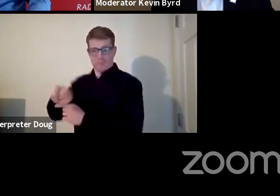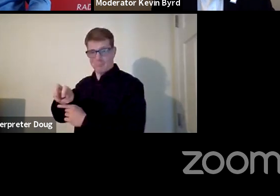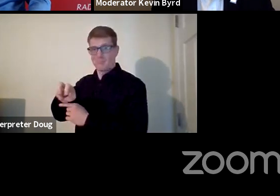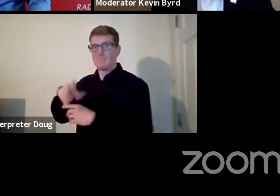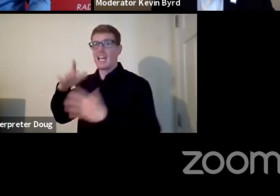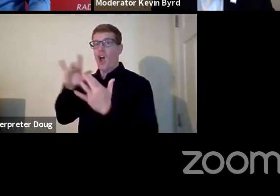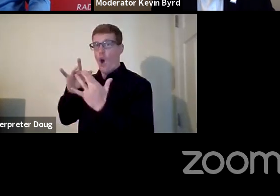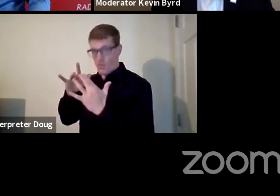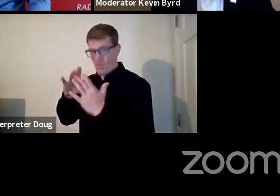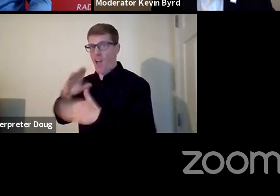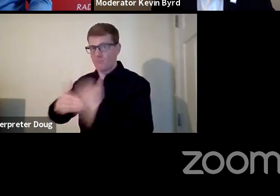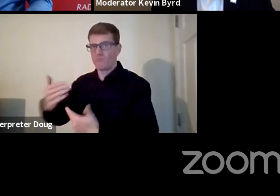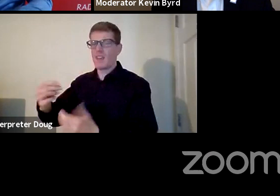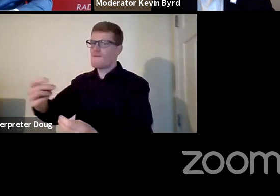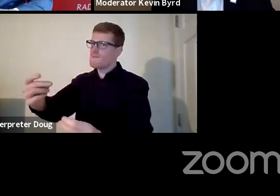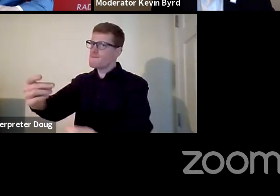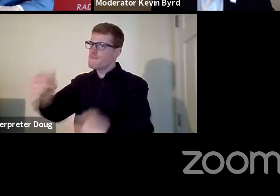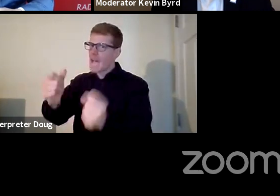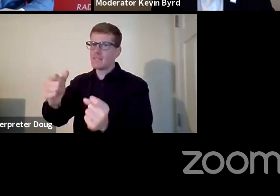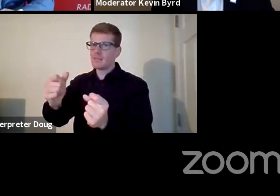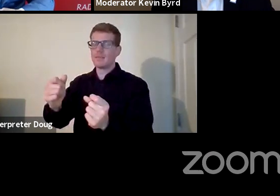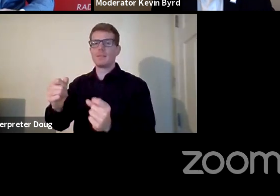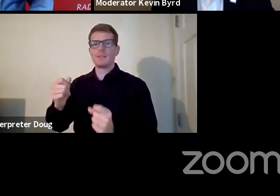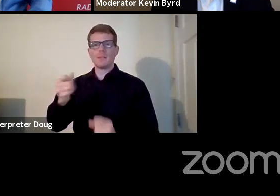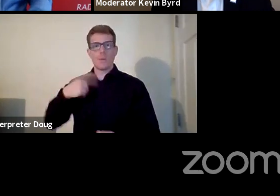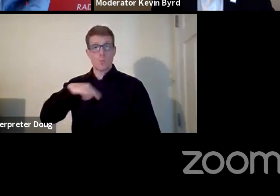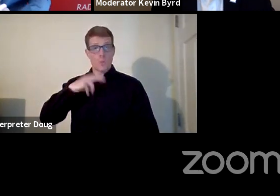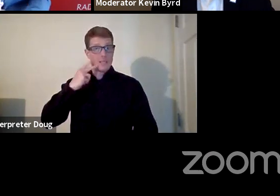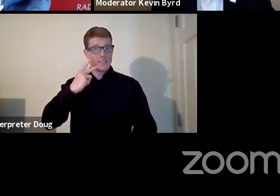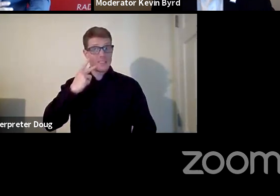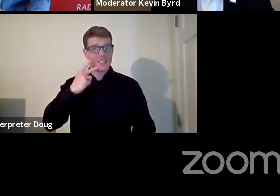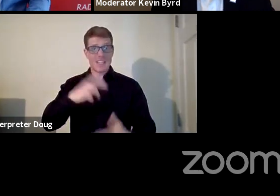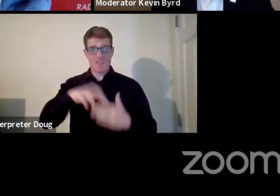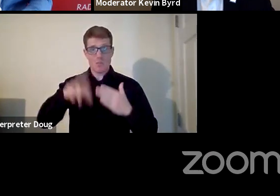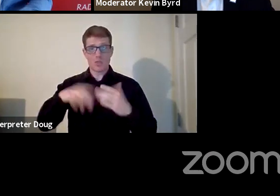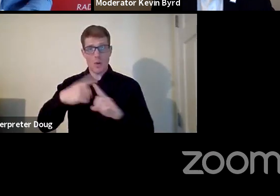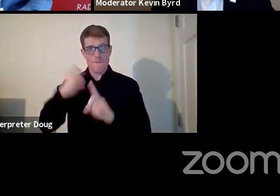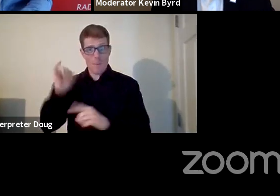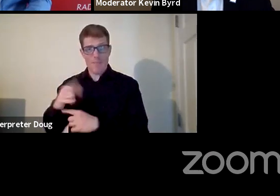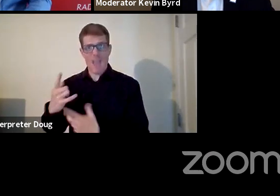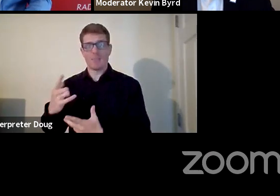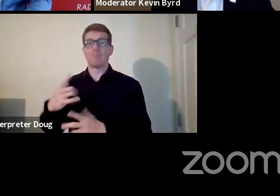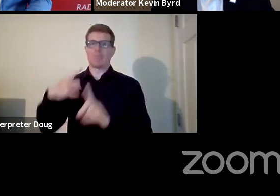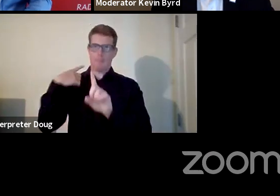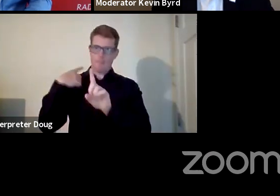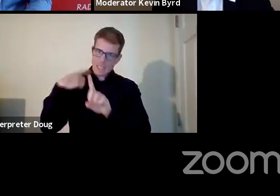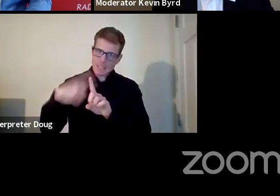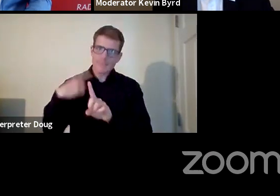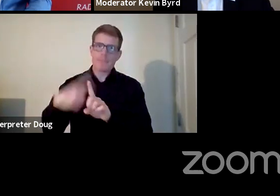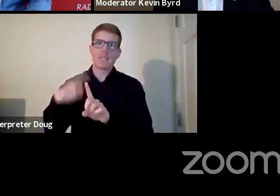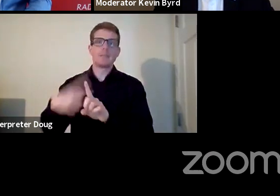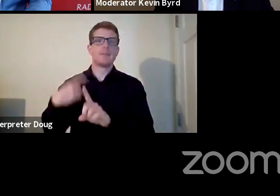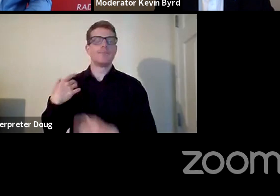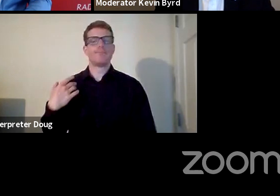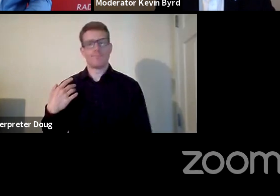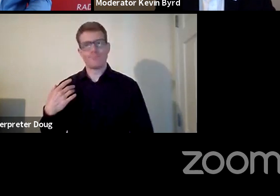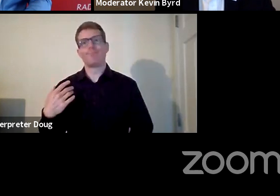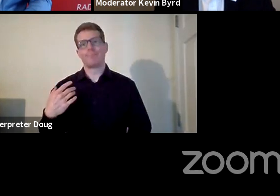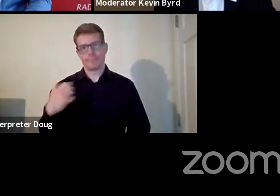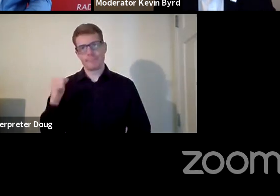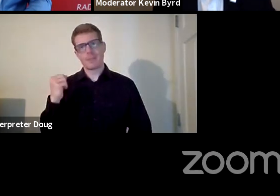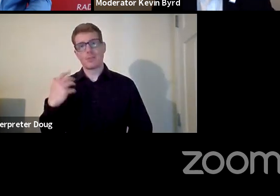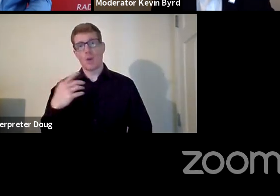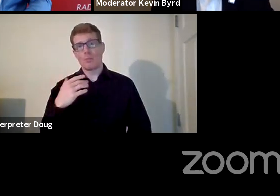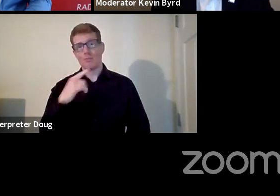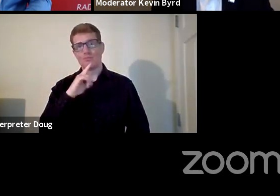it's still as positive, and in some cases more positive maybe. So it's been